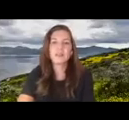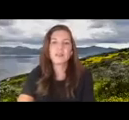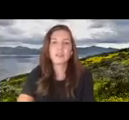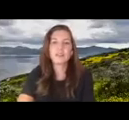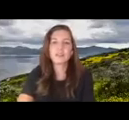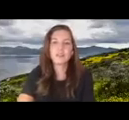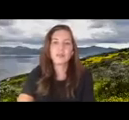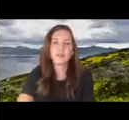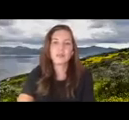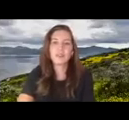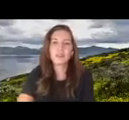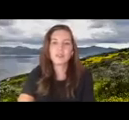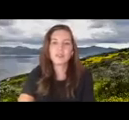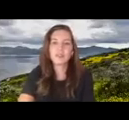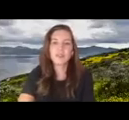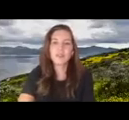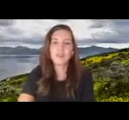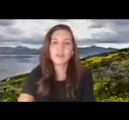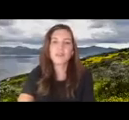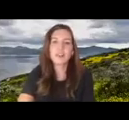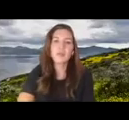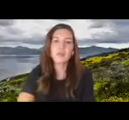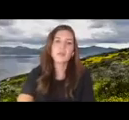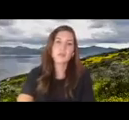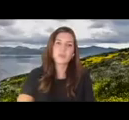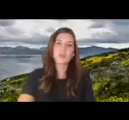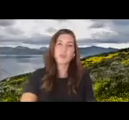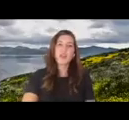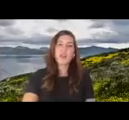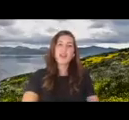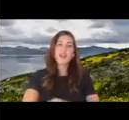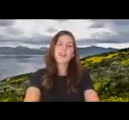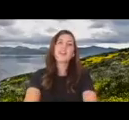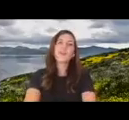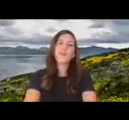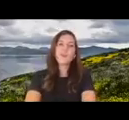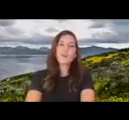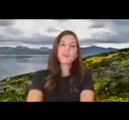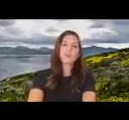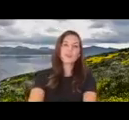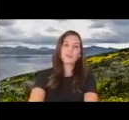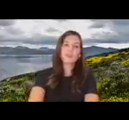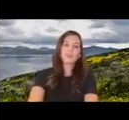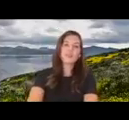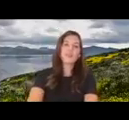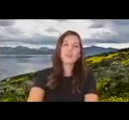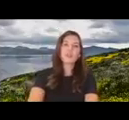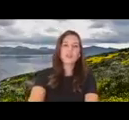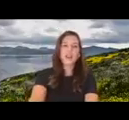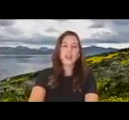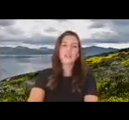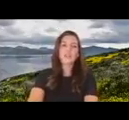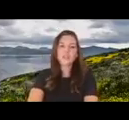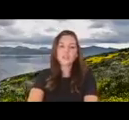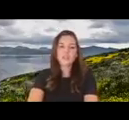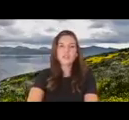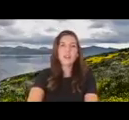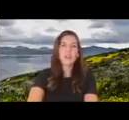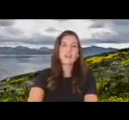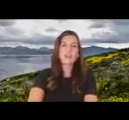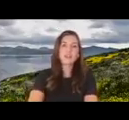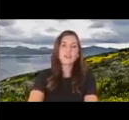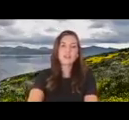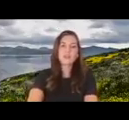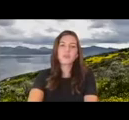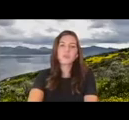to 69% of women. So this is something that a lot of people do. And most remittances are done in cash. The SOFIA